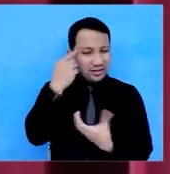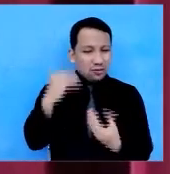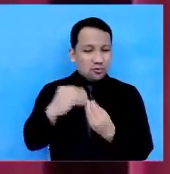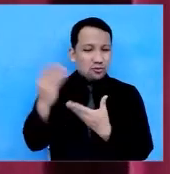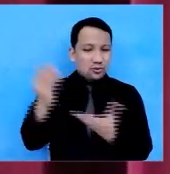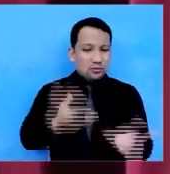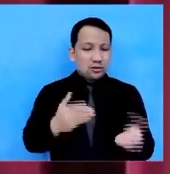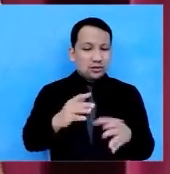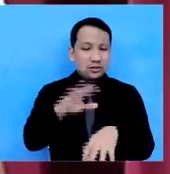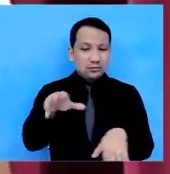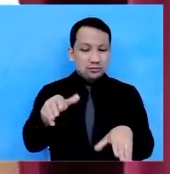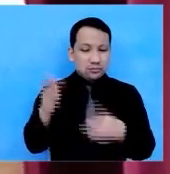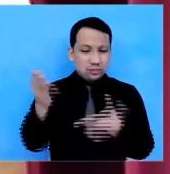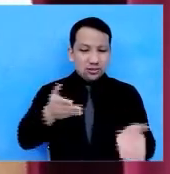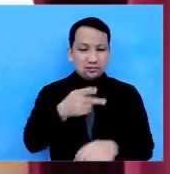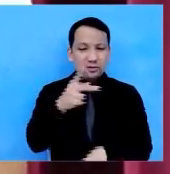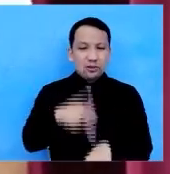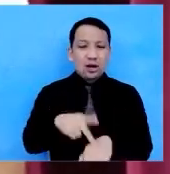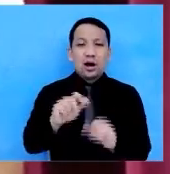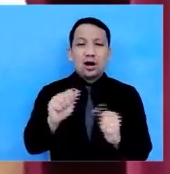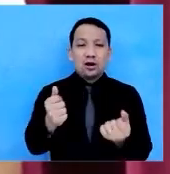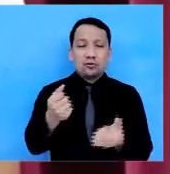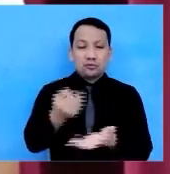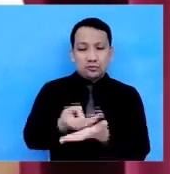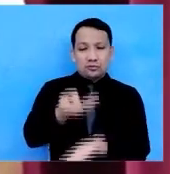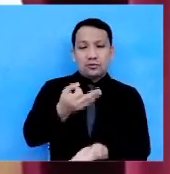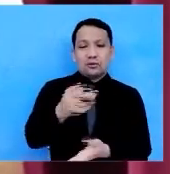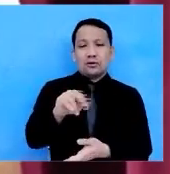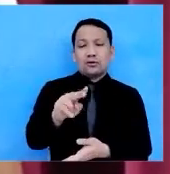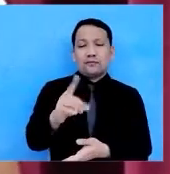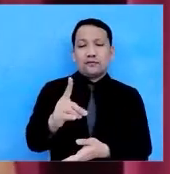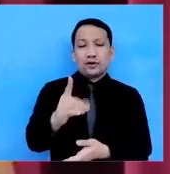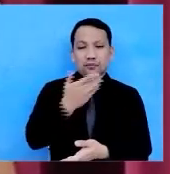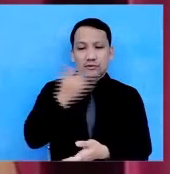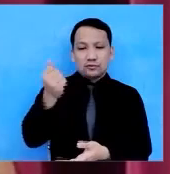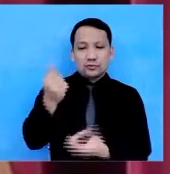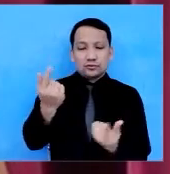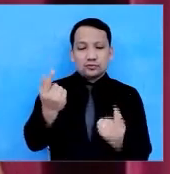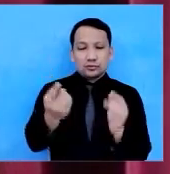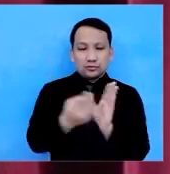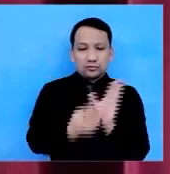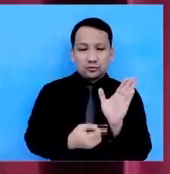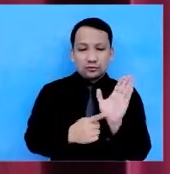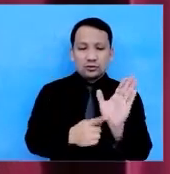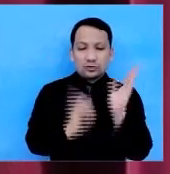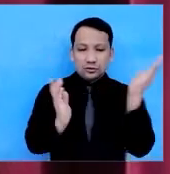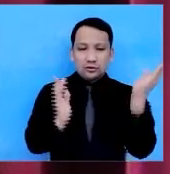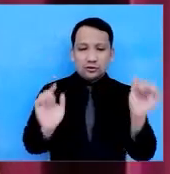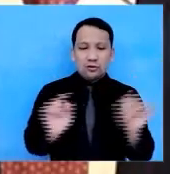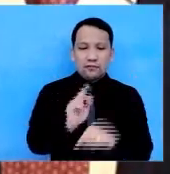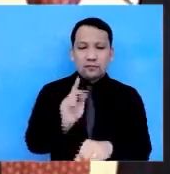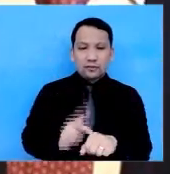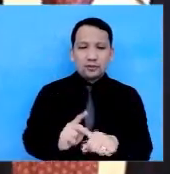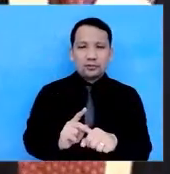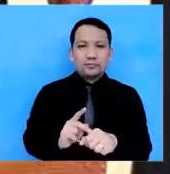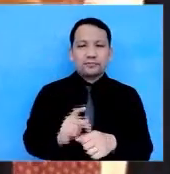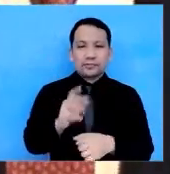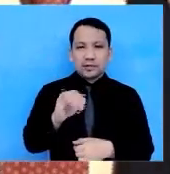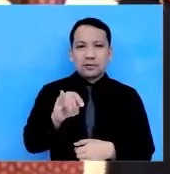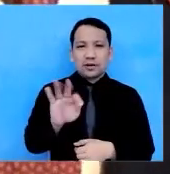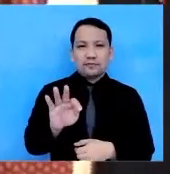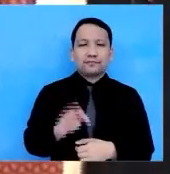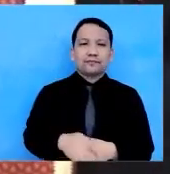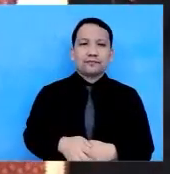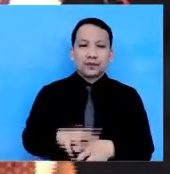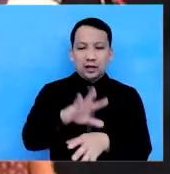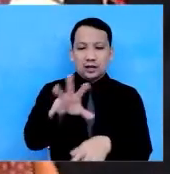Philippines and how the fund would be best designed to service that investment. Katuwang ni